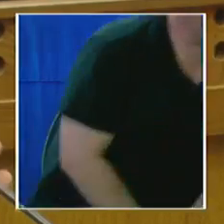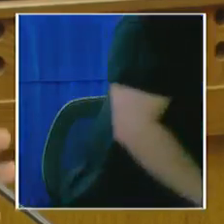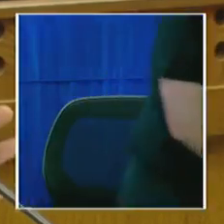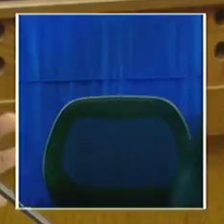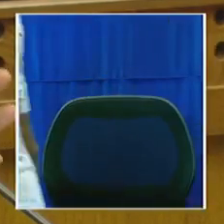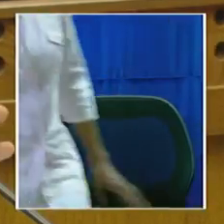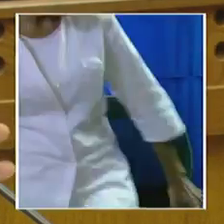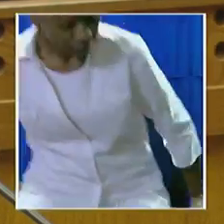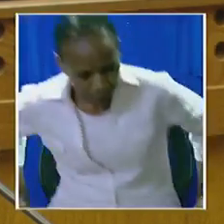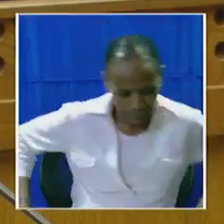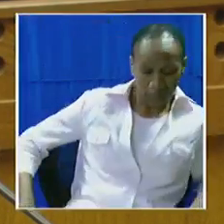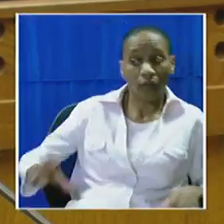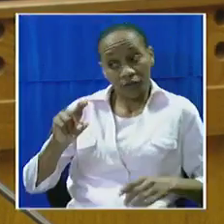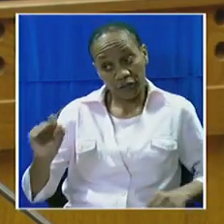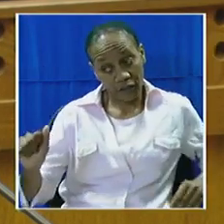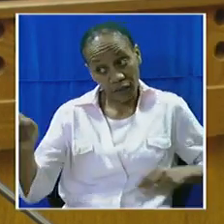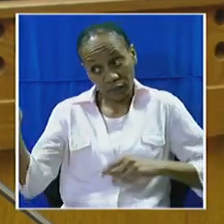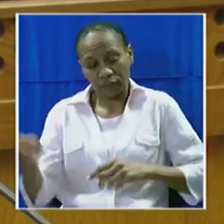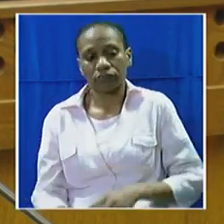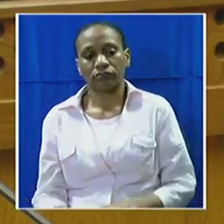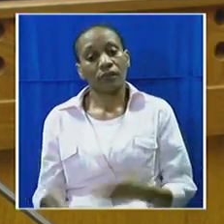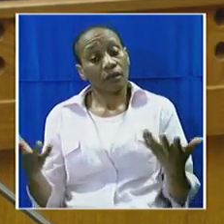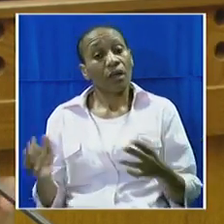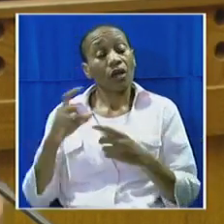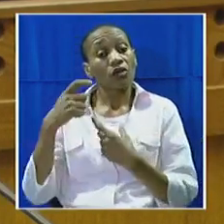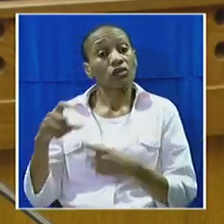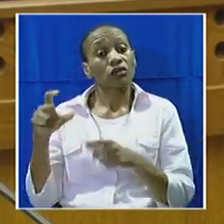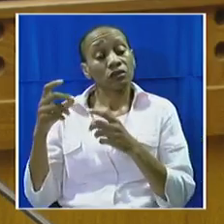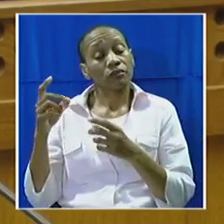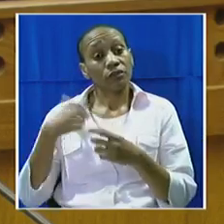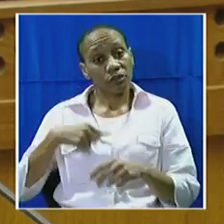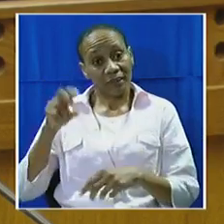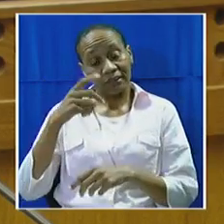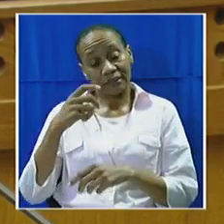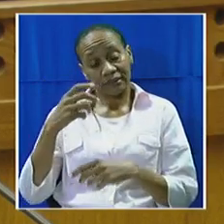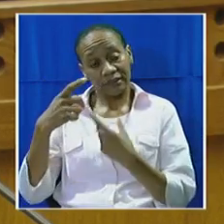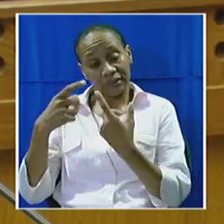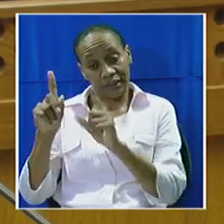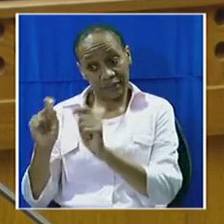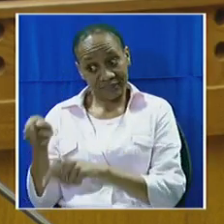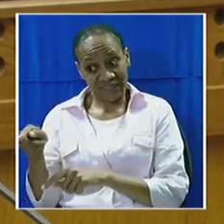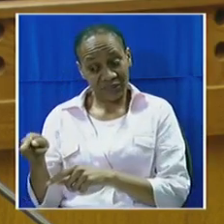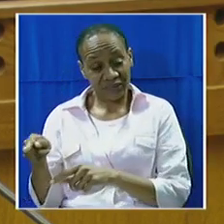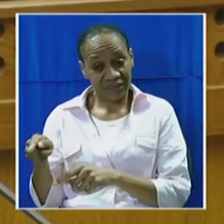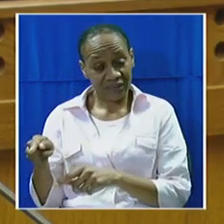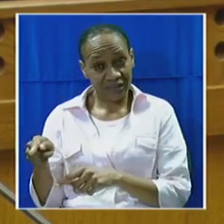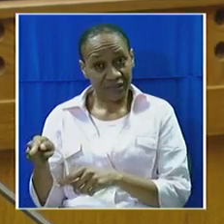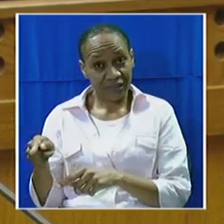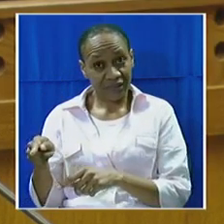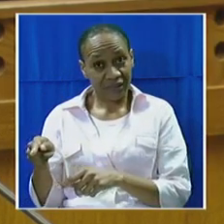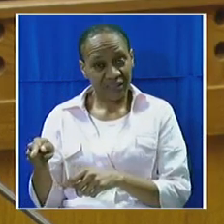This notion that City of Cape Town is a well-governed city, it only exists in